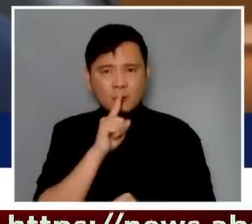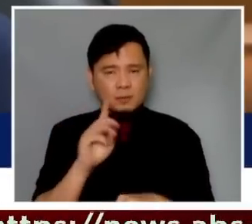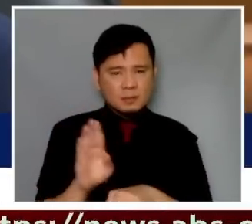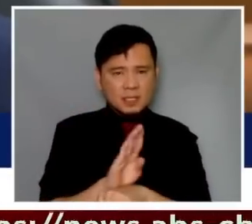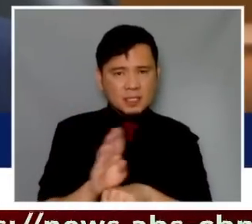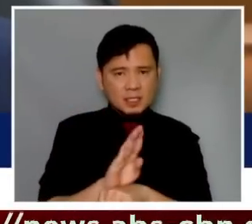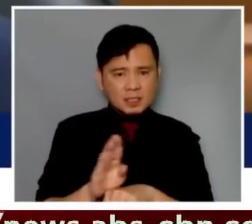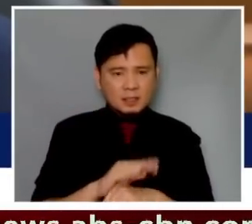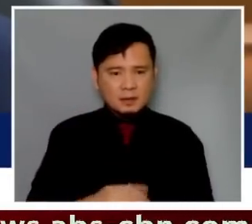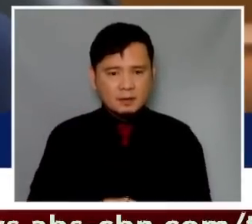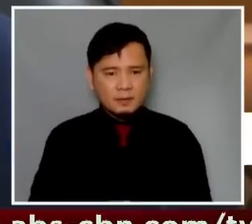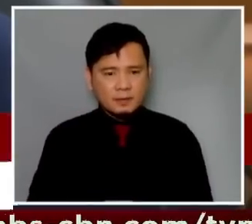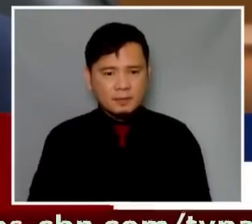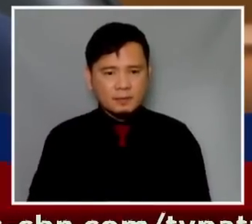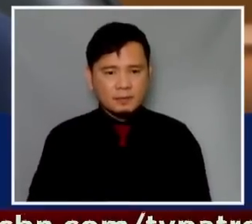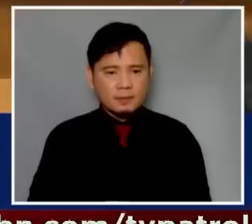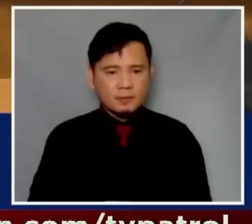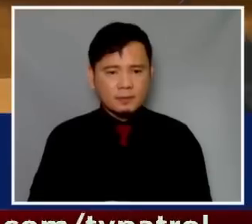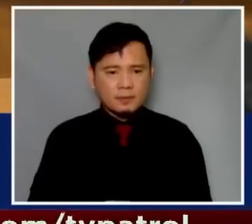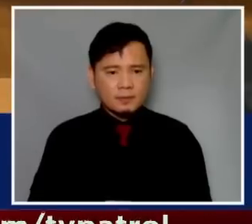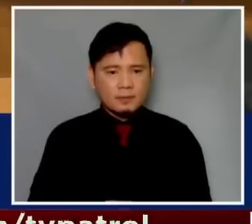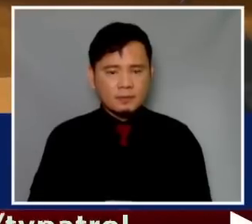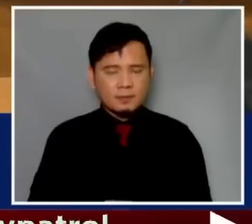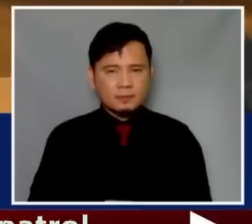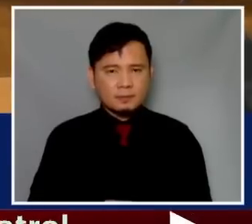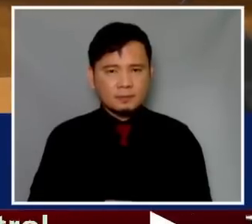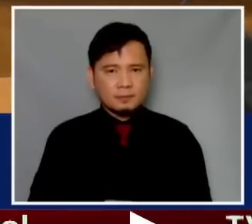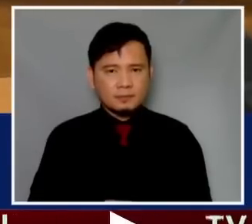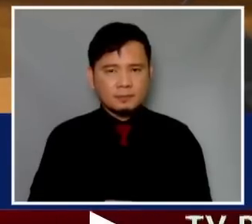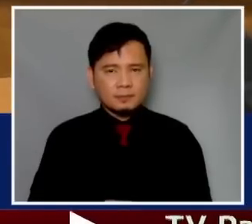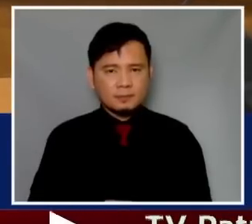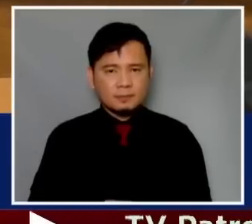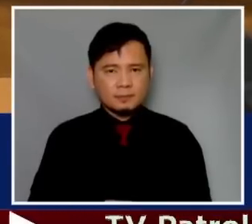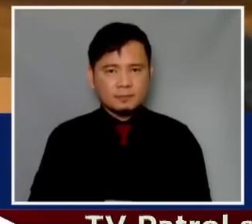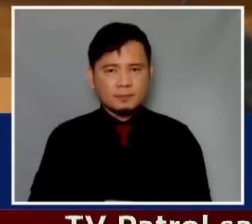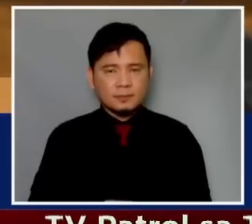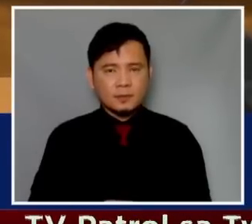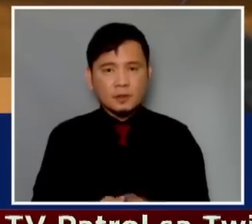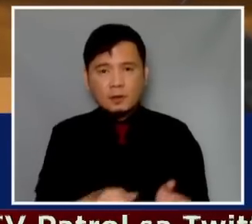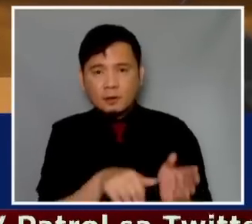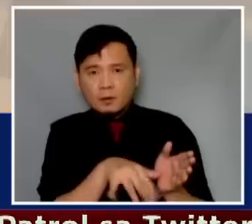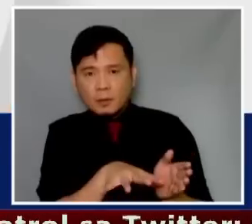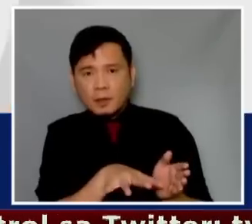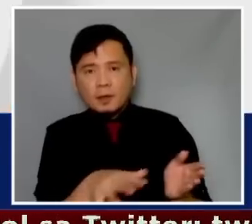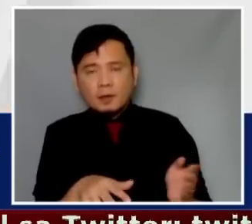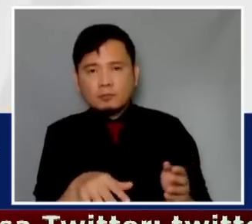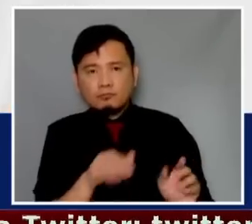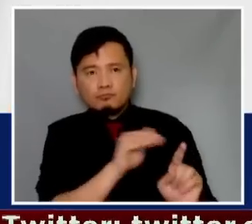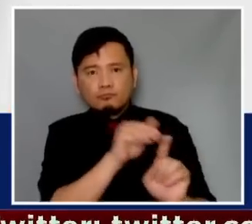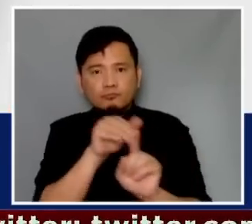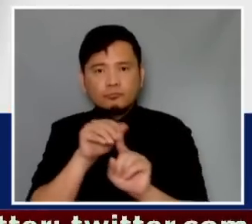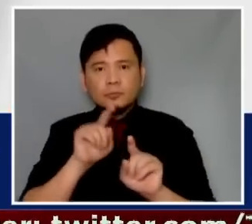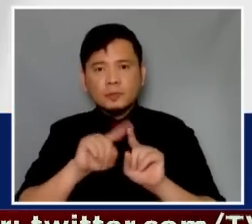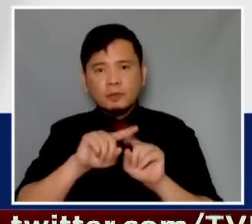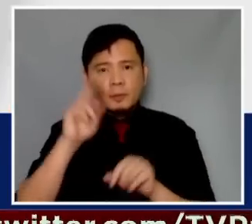to air even in the remotest barangays. Samantala, natukoy na ng COMELEC ang mga political parties na bibigyan ng access sa transparency